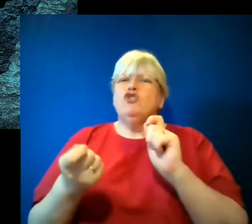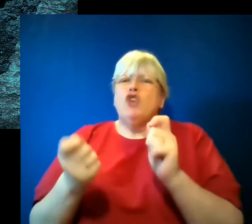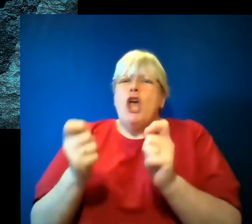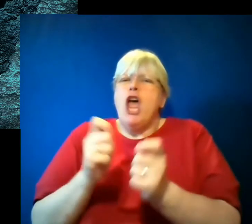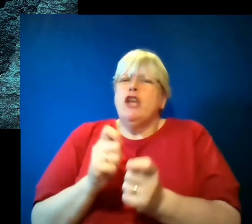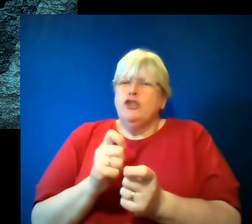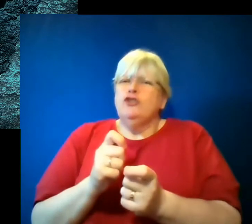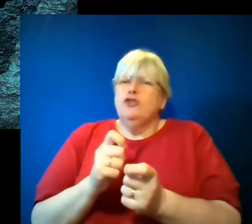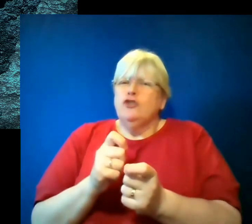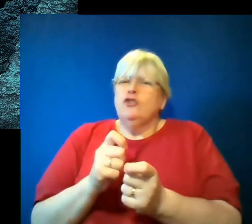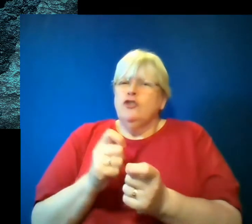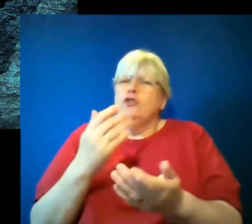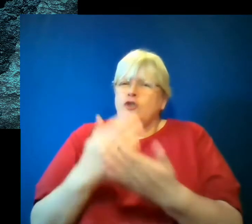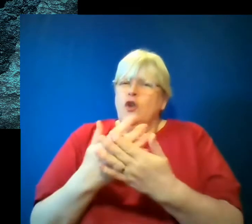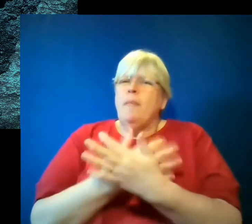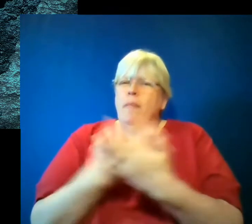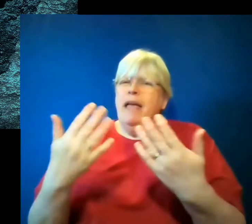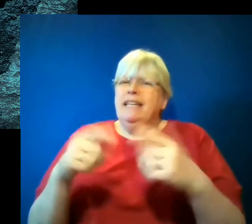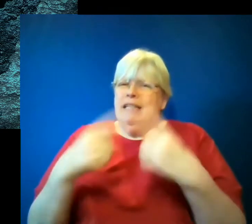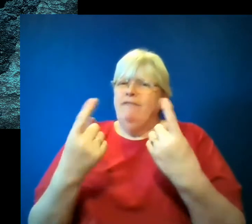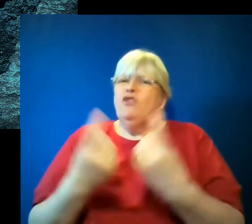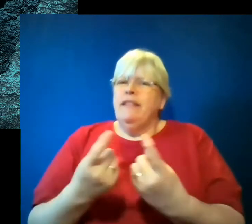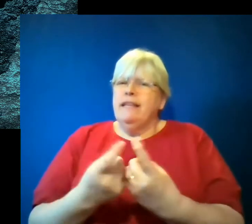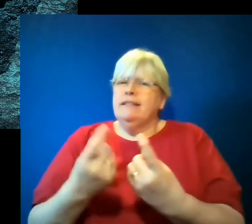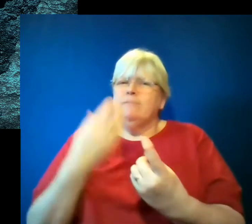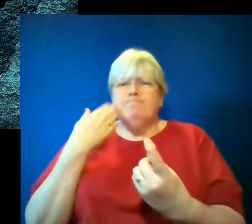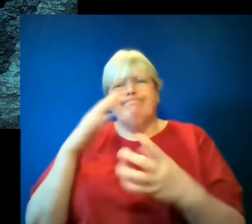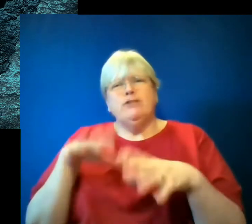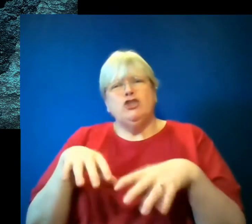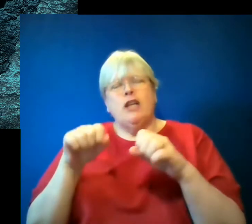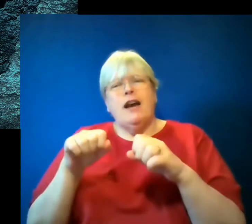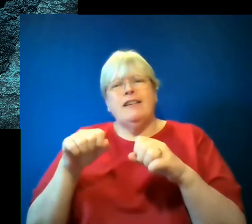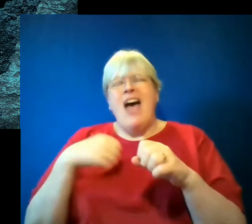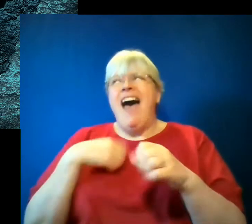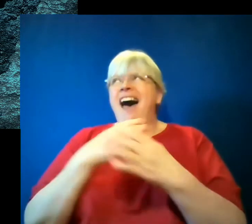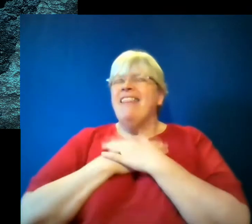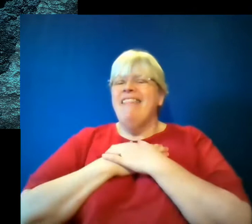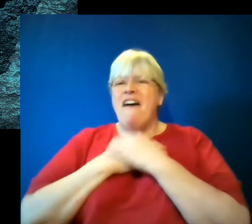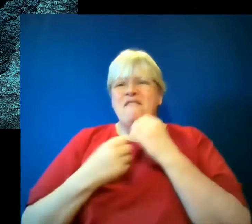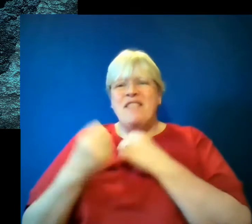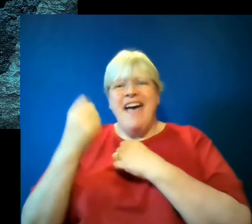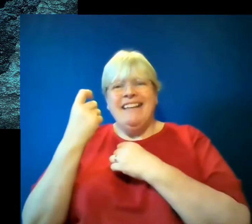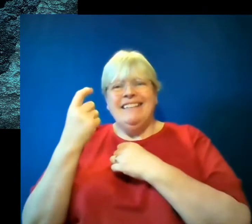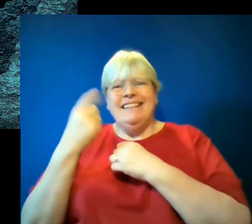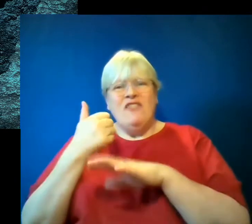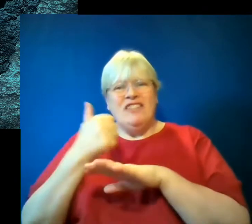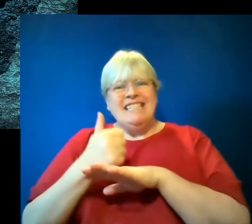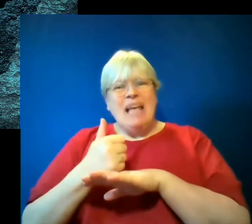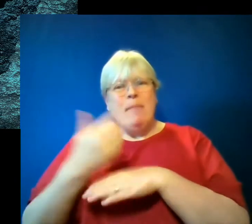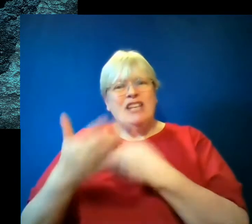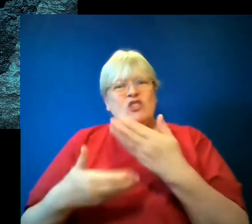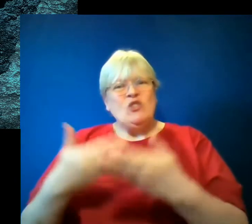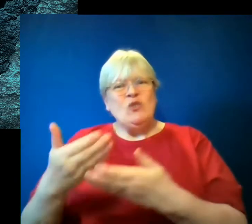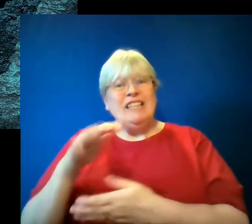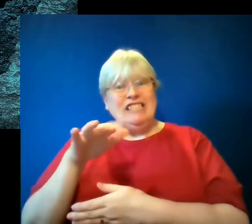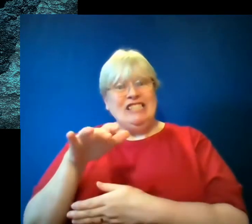city on the brink of many different things. And I loved the idea of setting a story there. But really, it